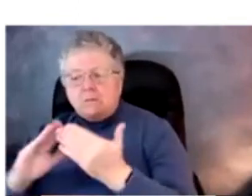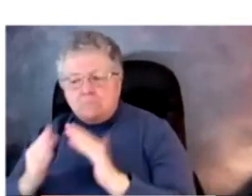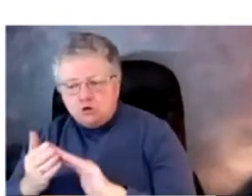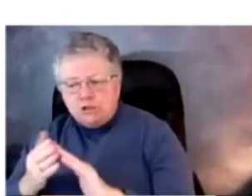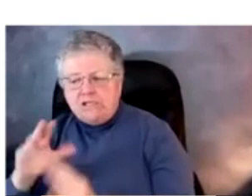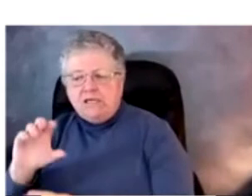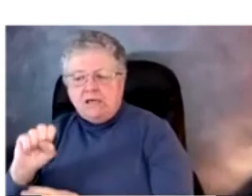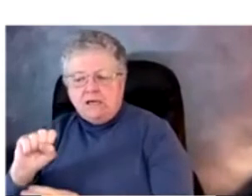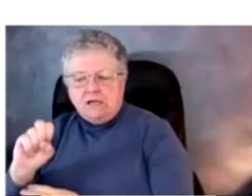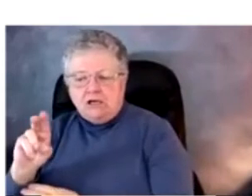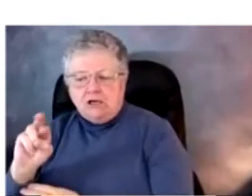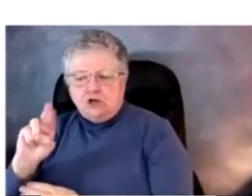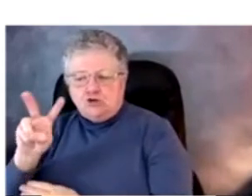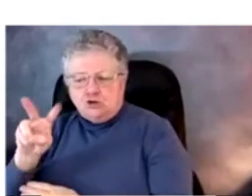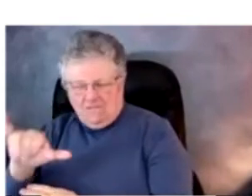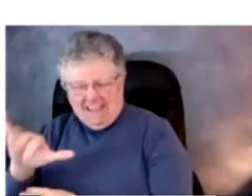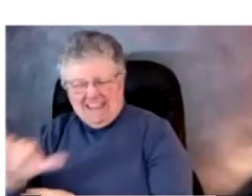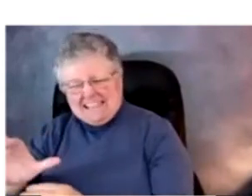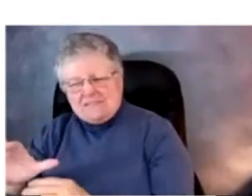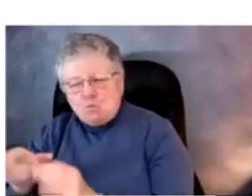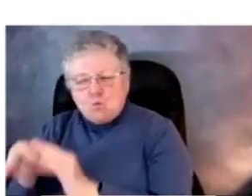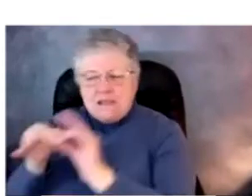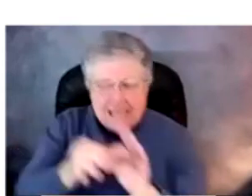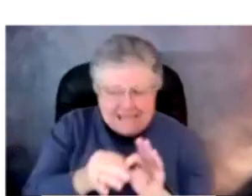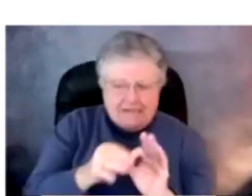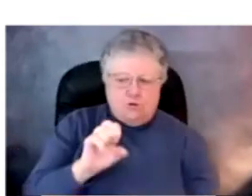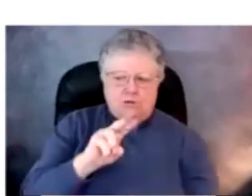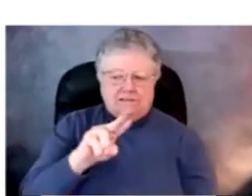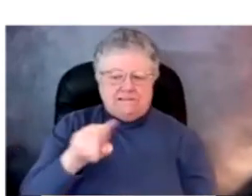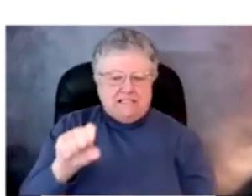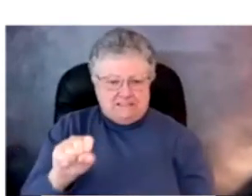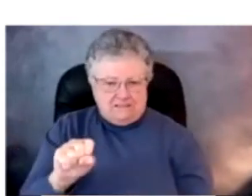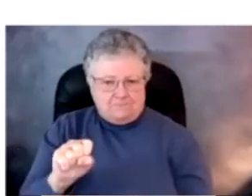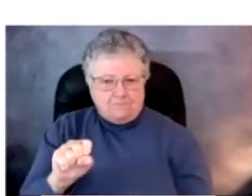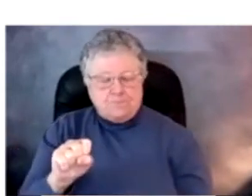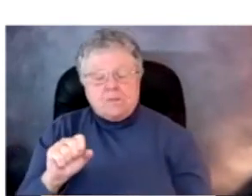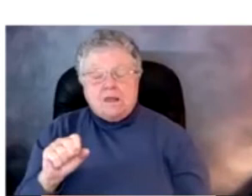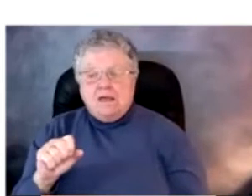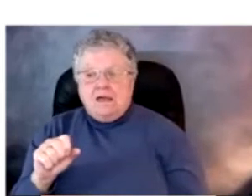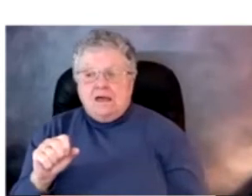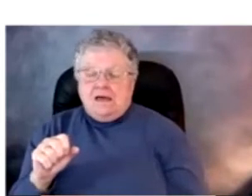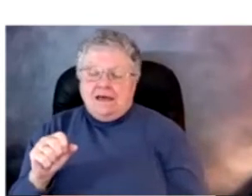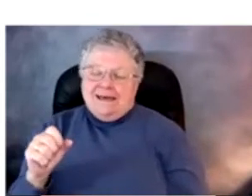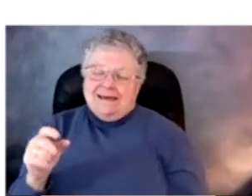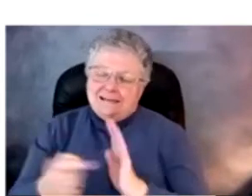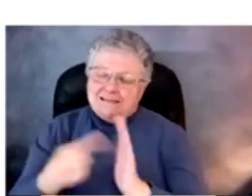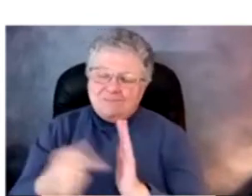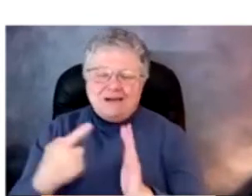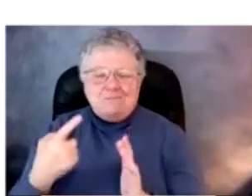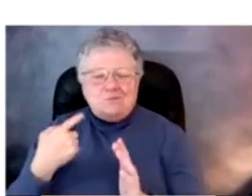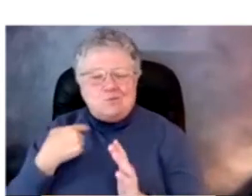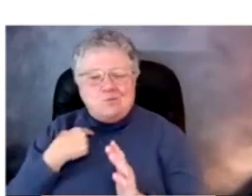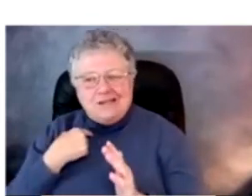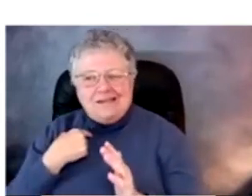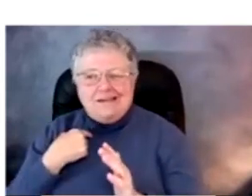And there have, I think we sometimes get caught up in that people don't always love the